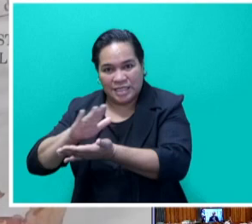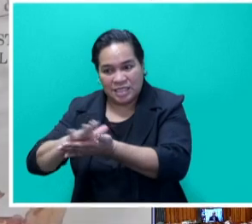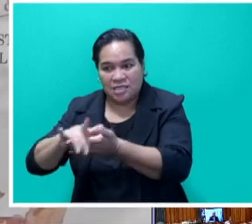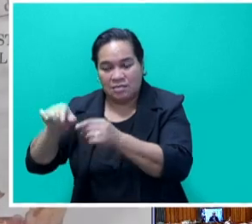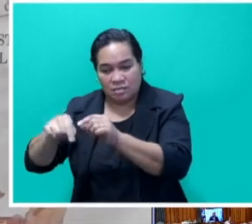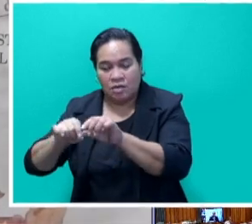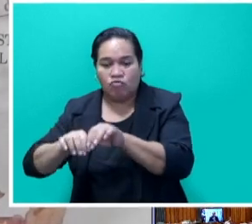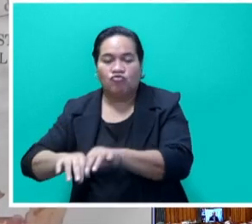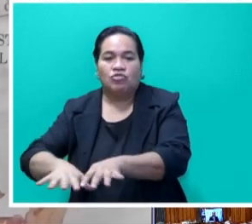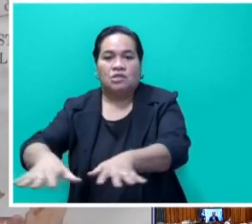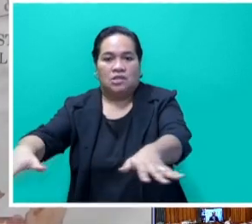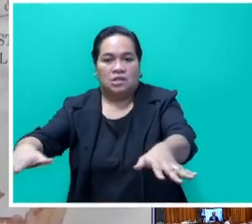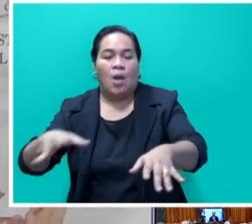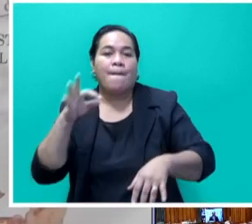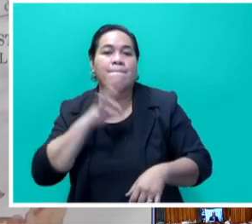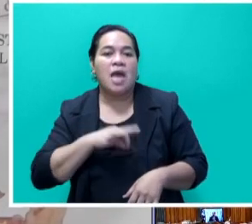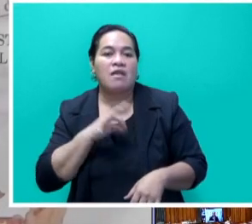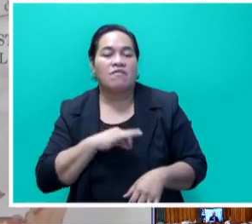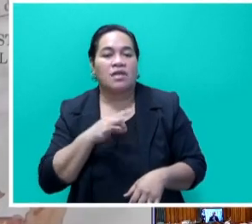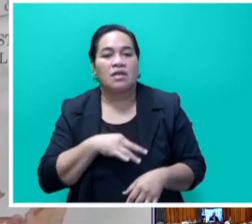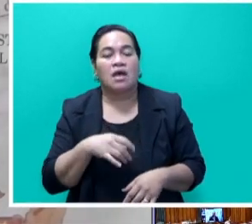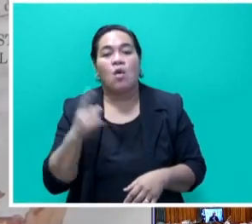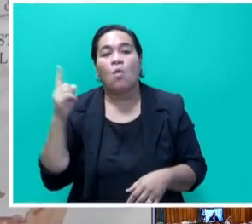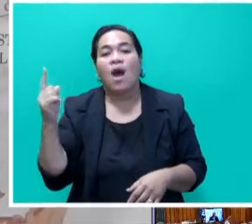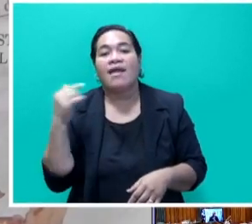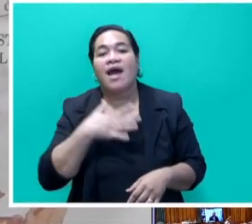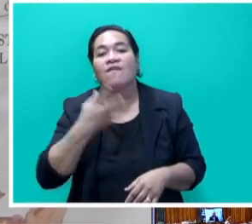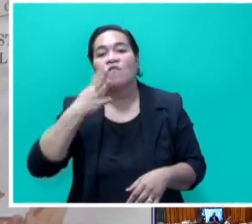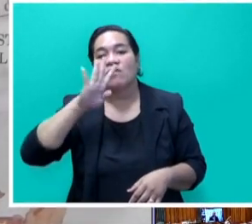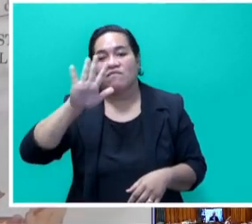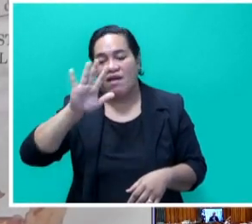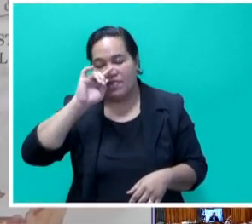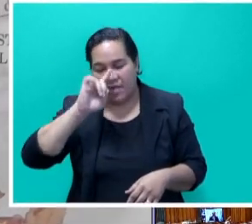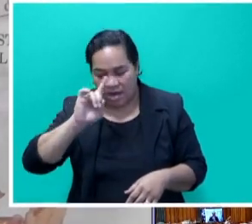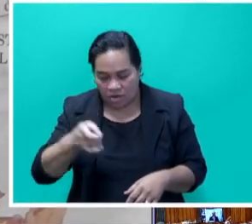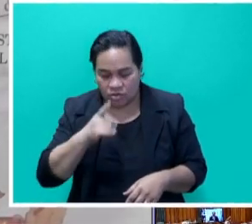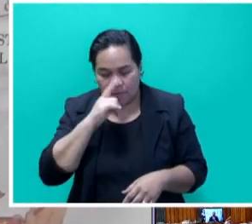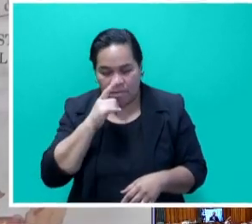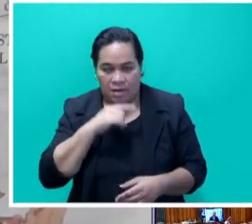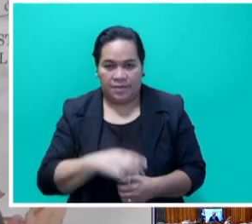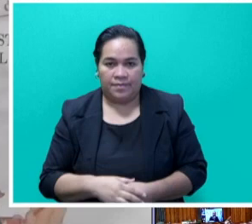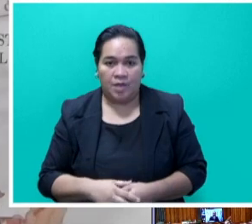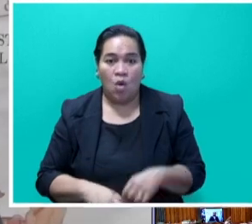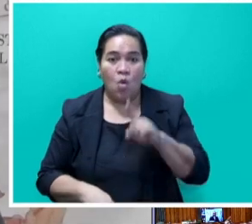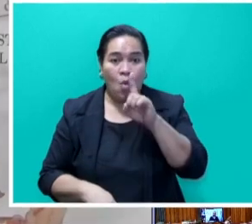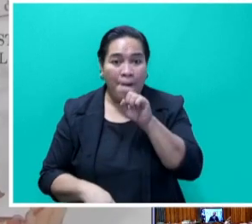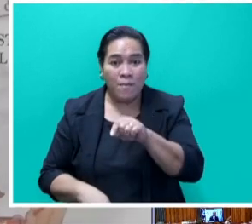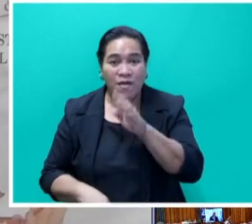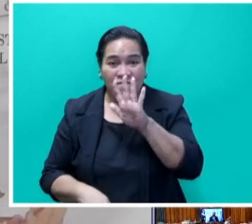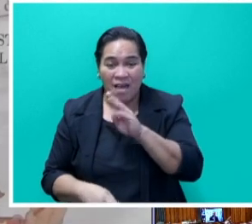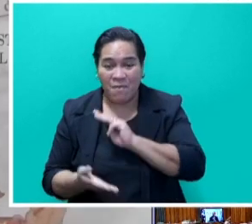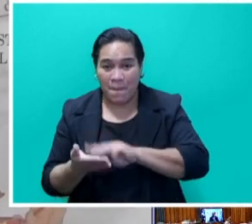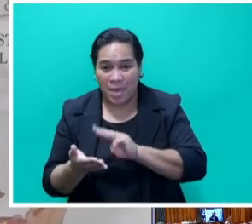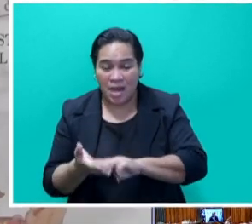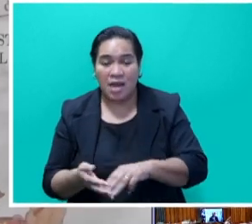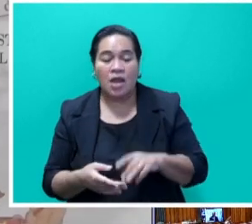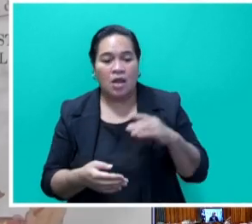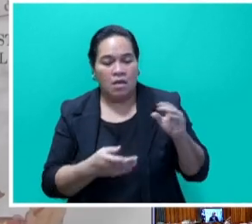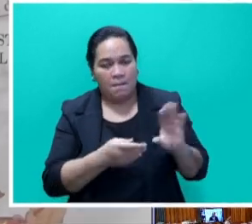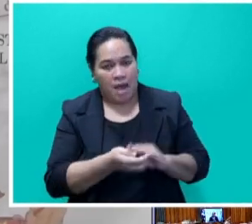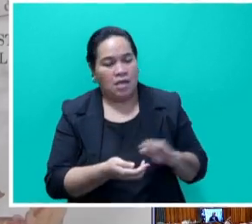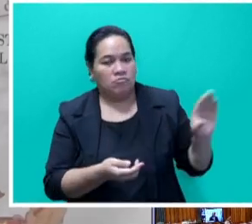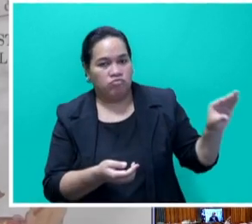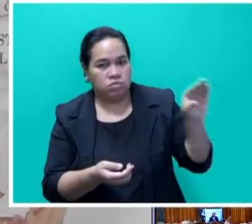regions, benefiting over 145,000 people. And 1.5 million will be used to